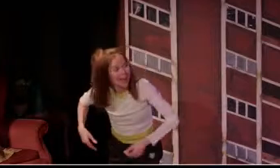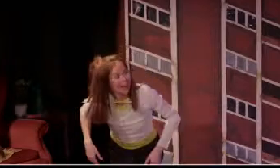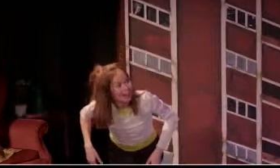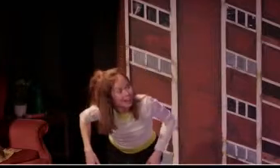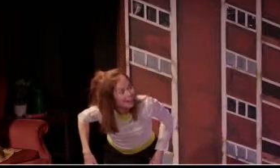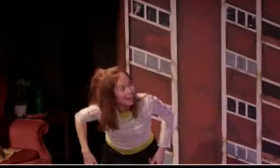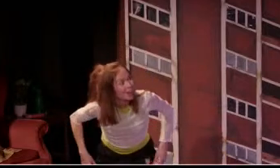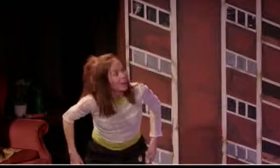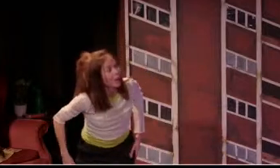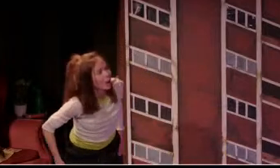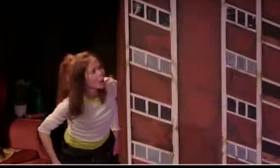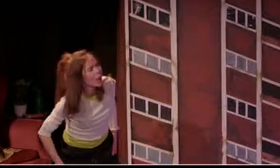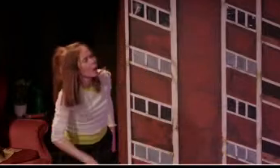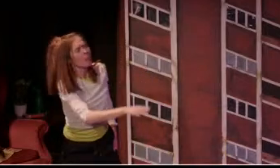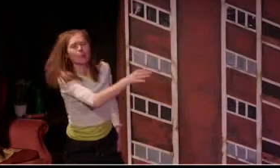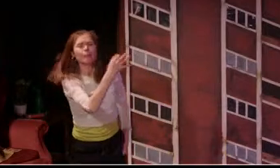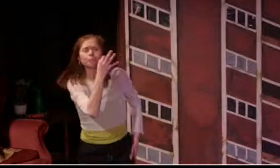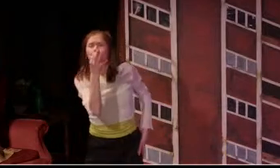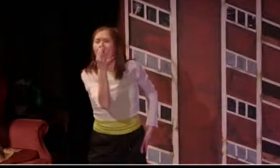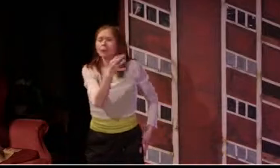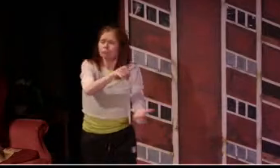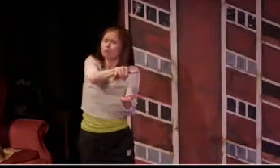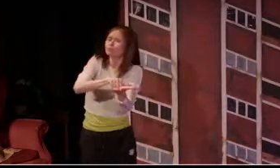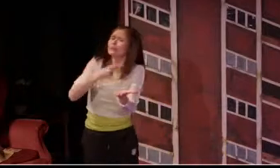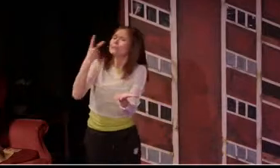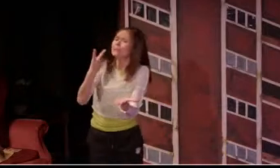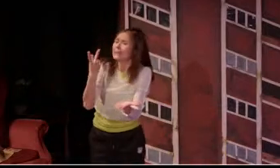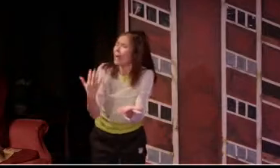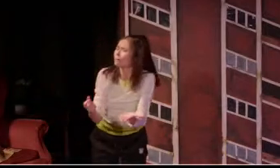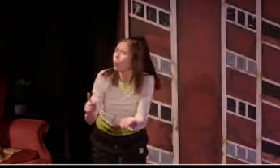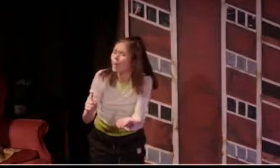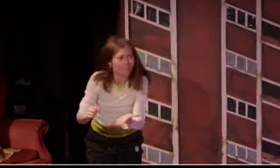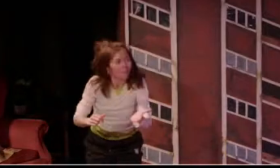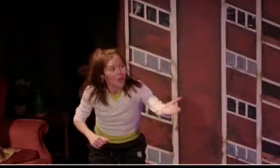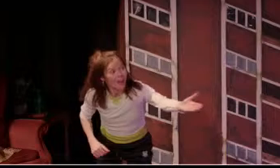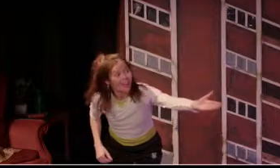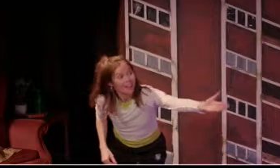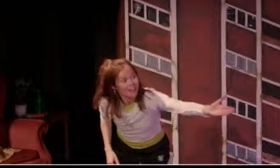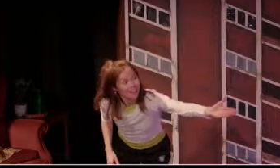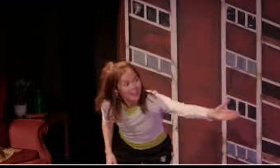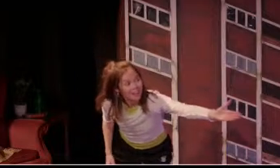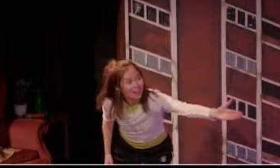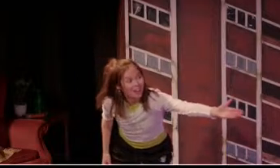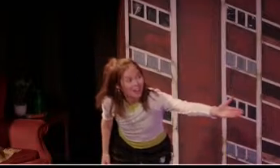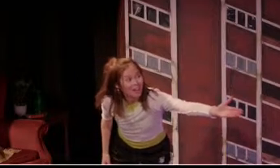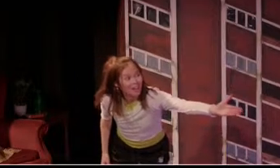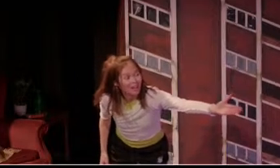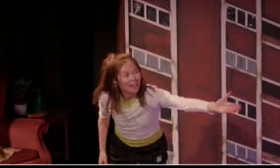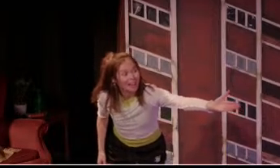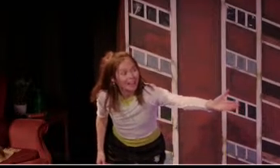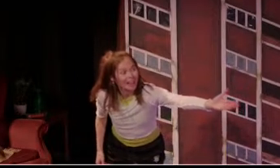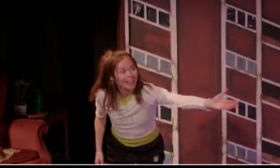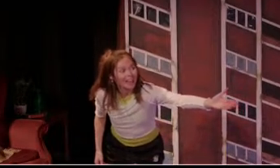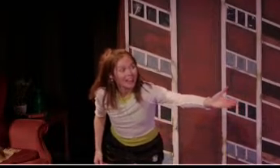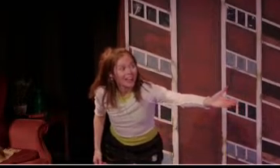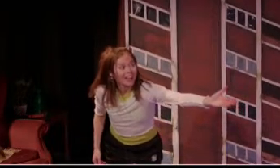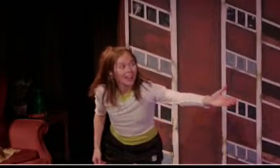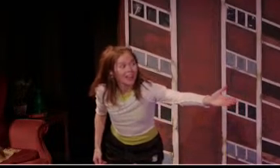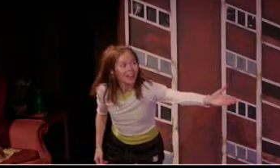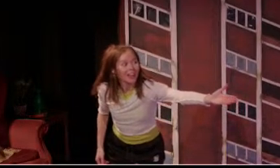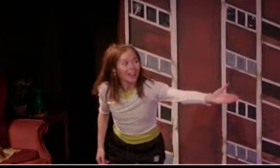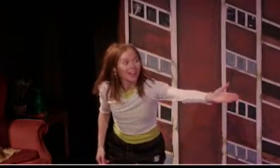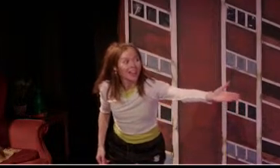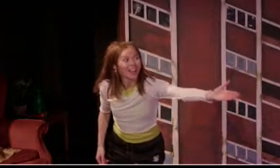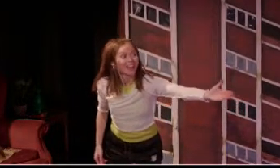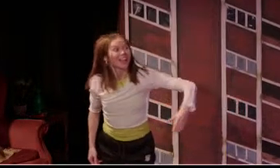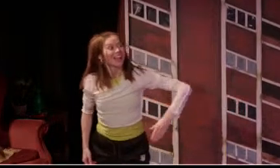What ballad sheets have you? Oh, yes, buy some. I love a printed ballad. But then